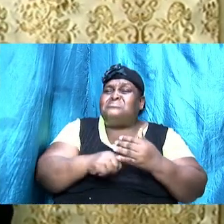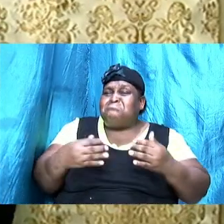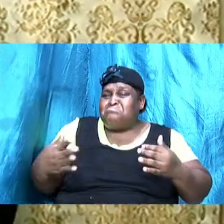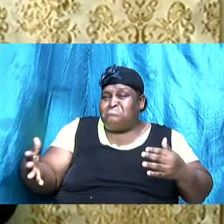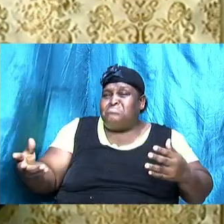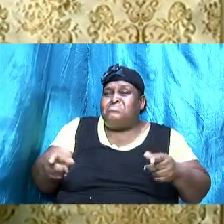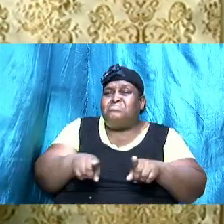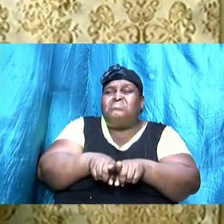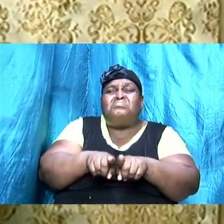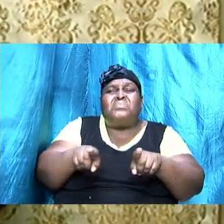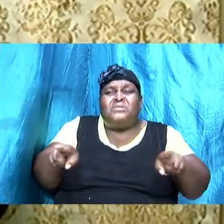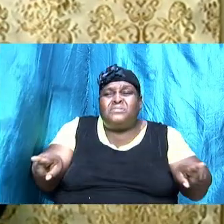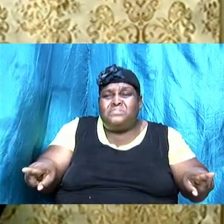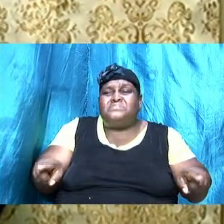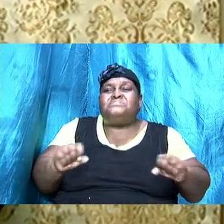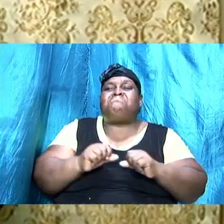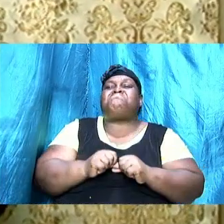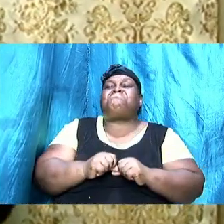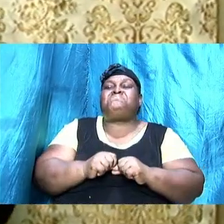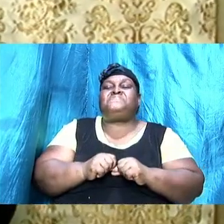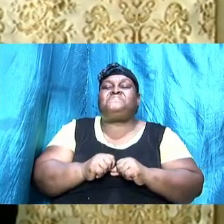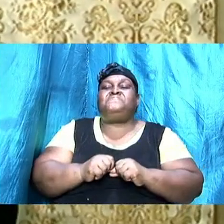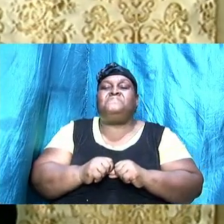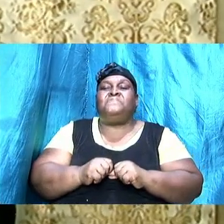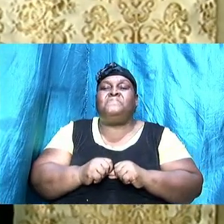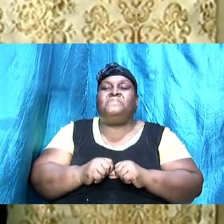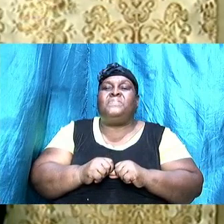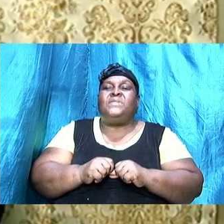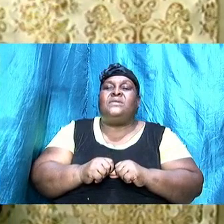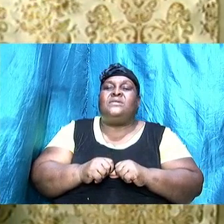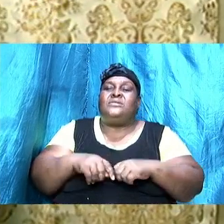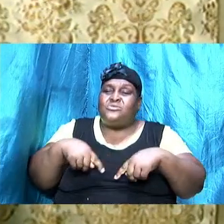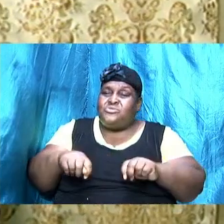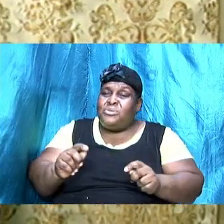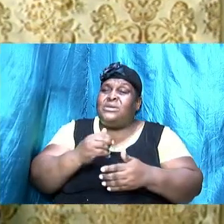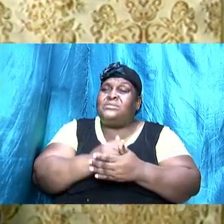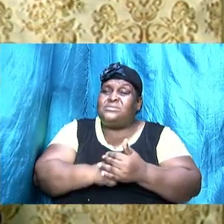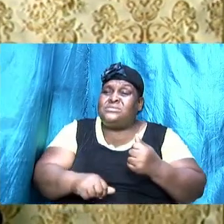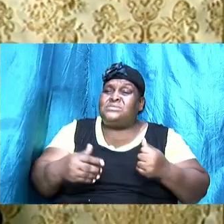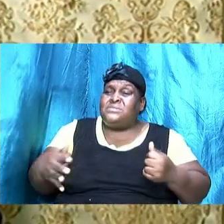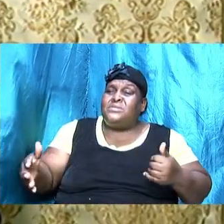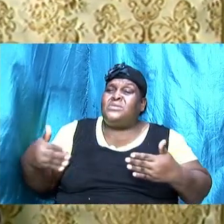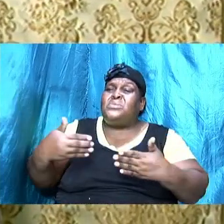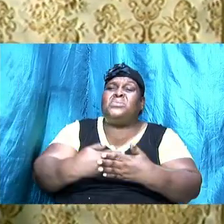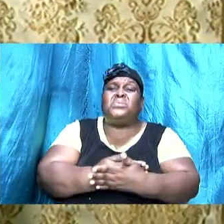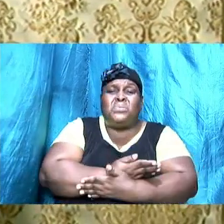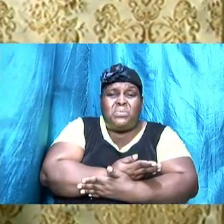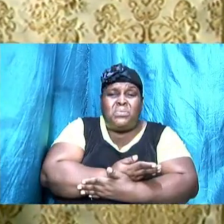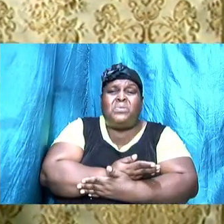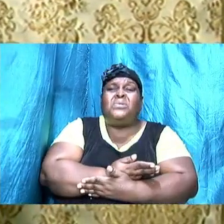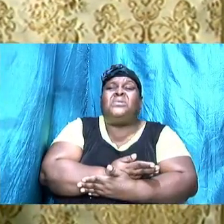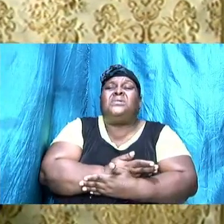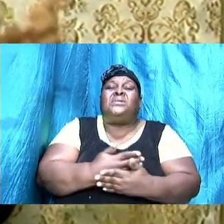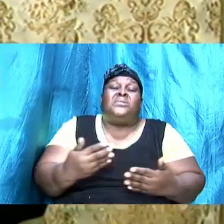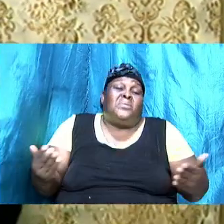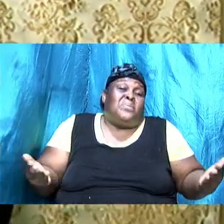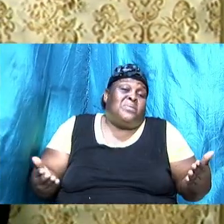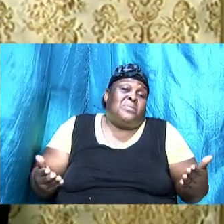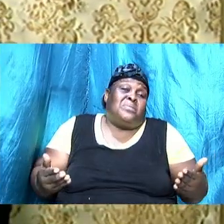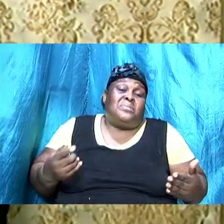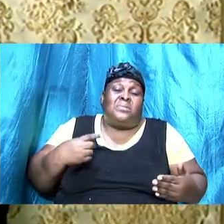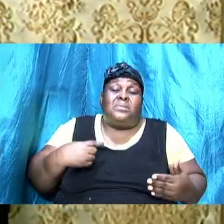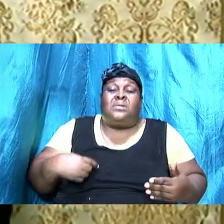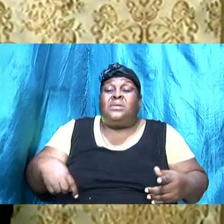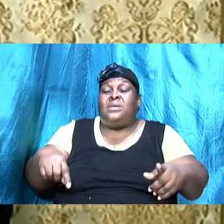different, try something new. And what I have been presenting under